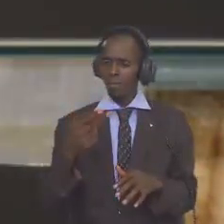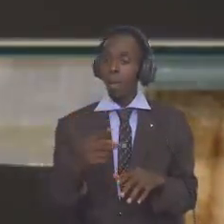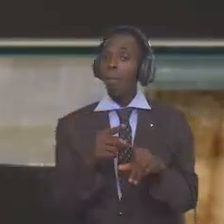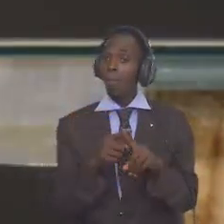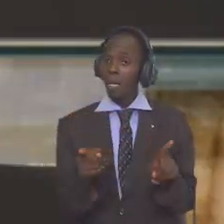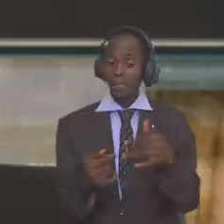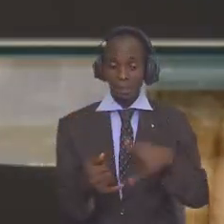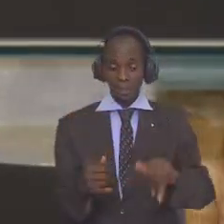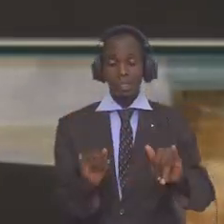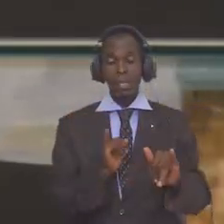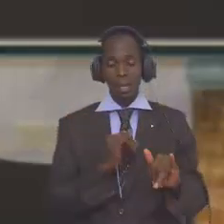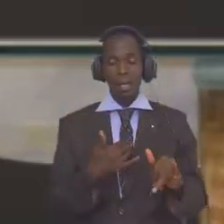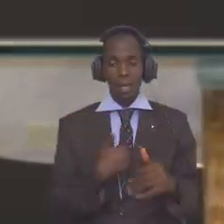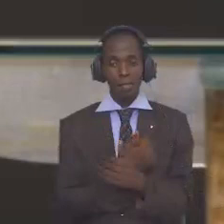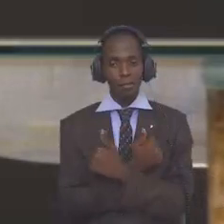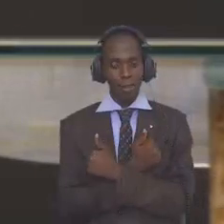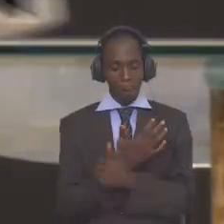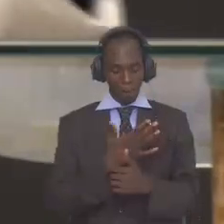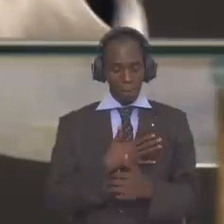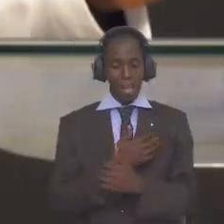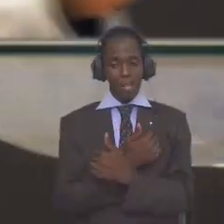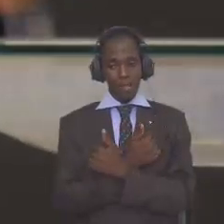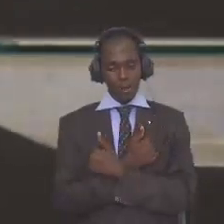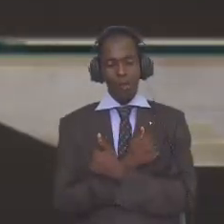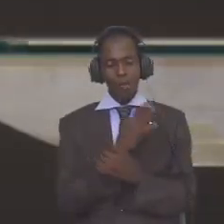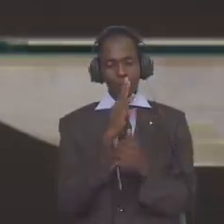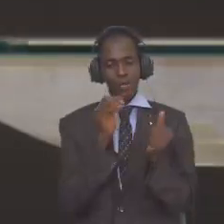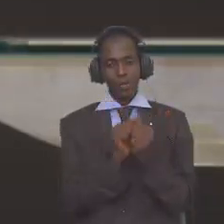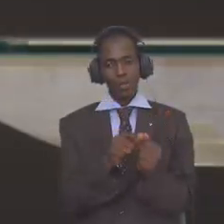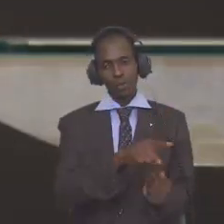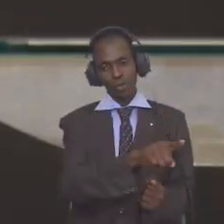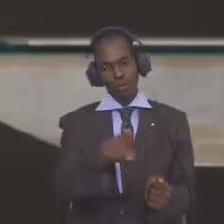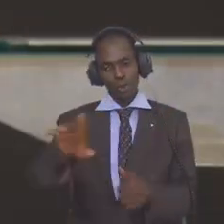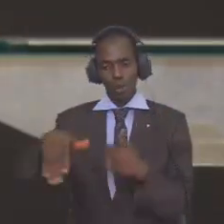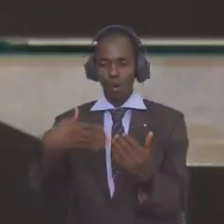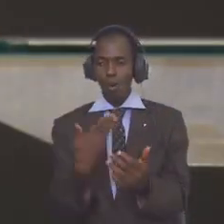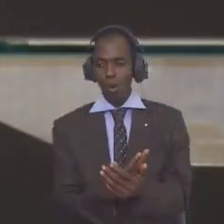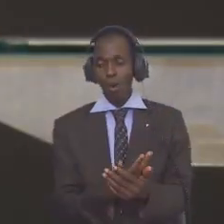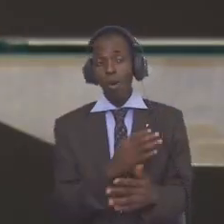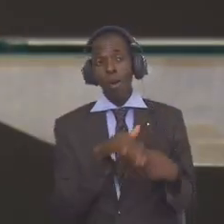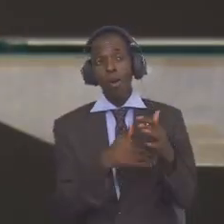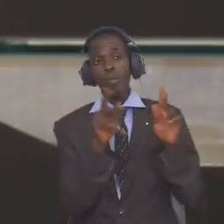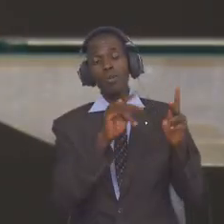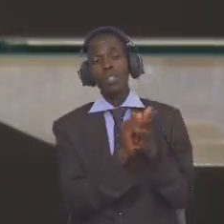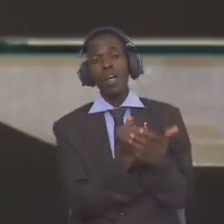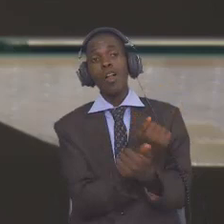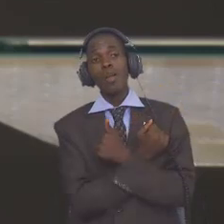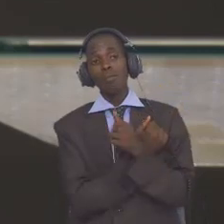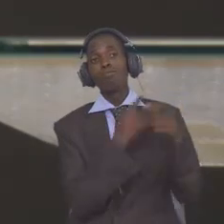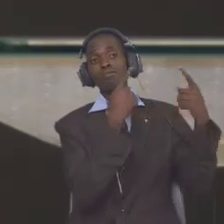says, my love be with you all. All those argumentative people, all